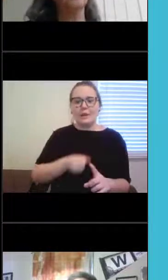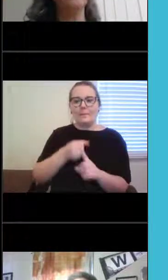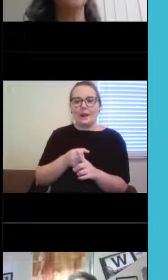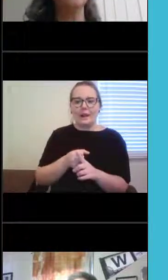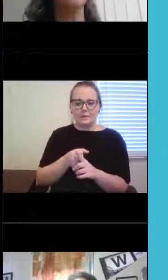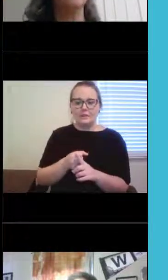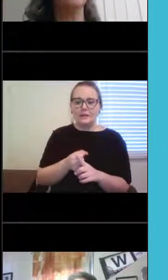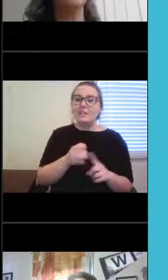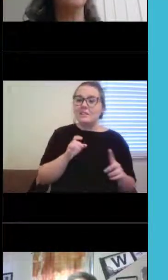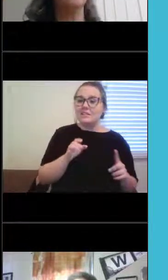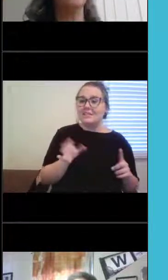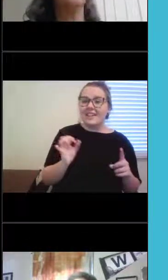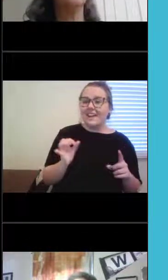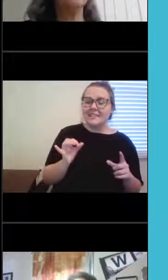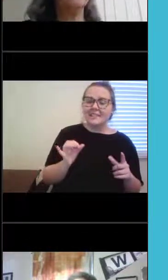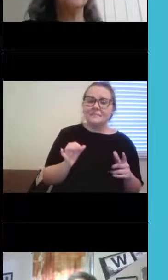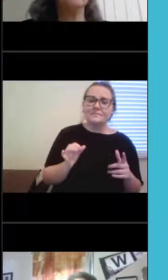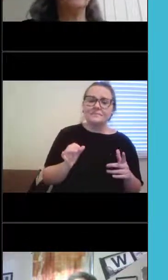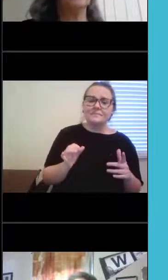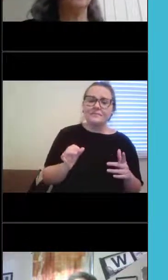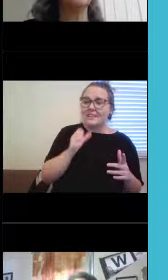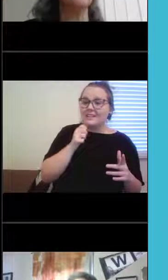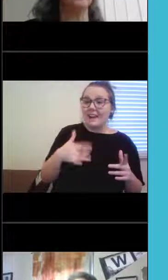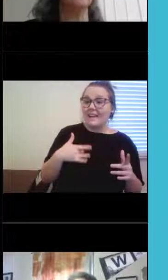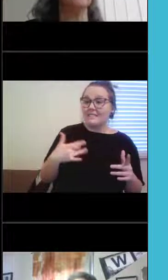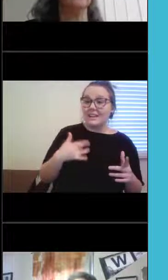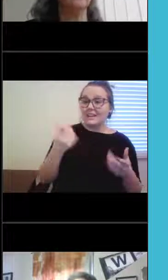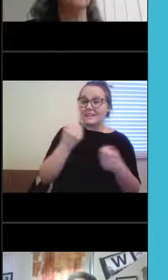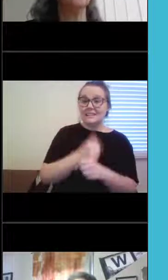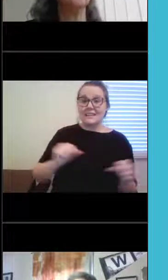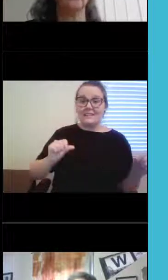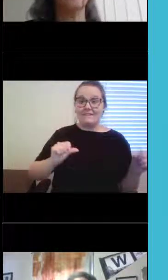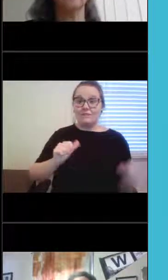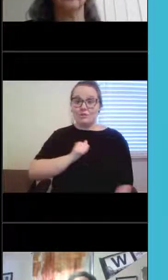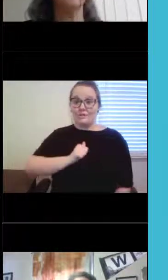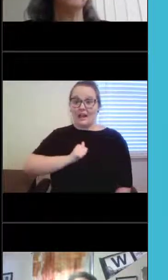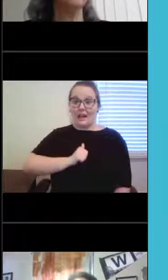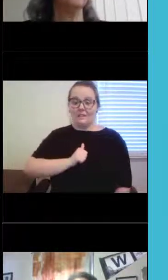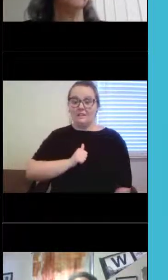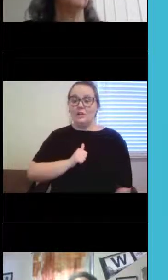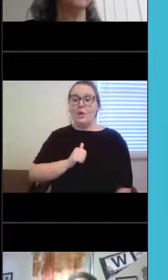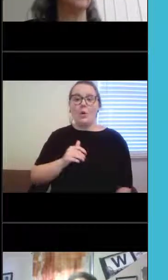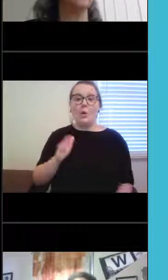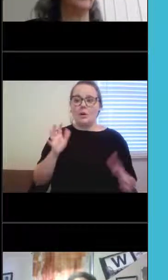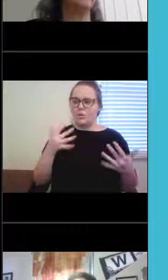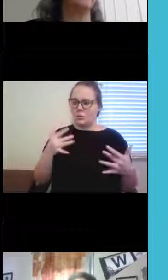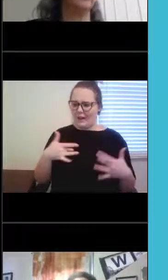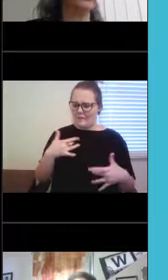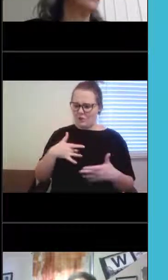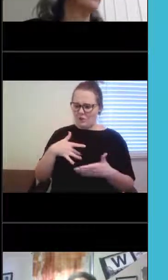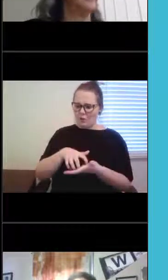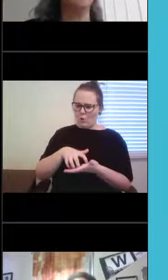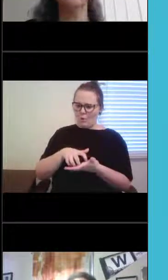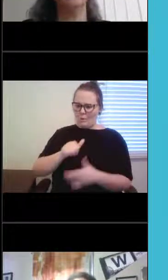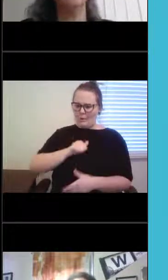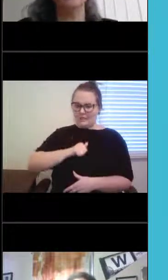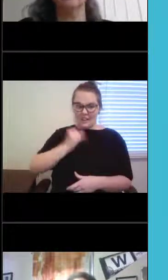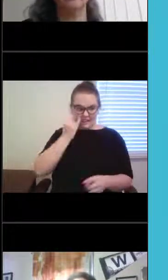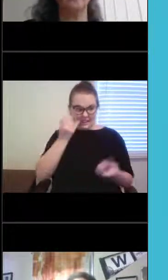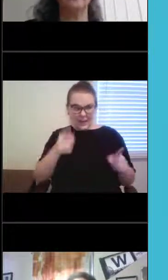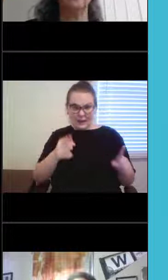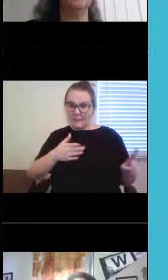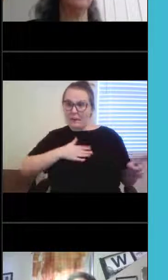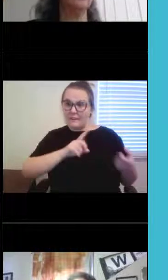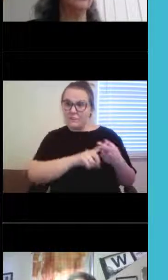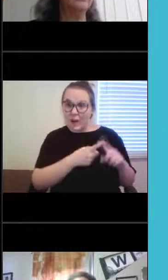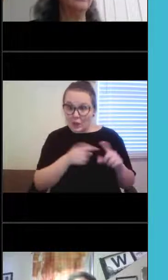And this can be things like not feeling safe oneself, or just sort of suddenly feeling vulnerable as well. Like, well, if this could happen to my friend,